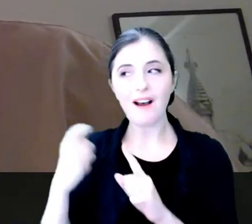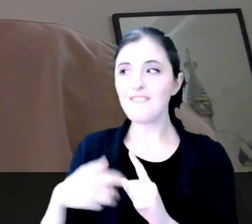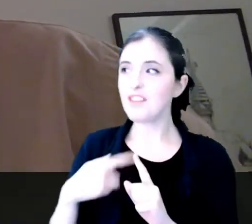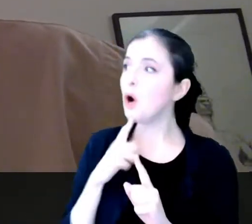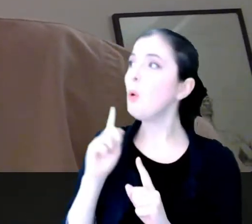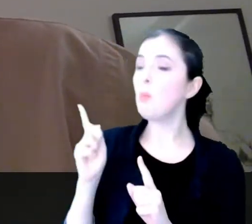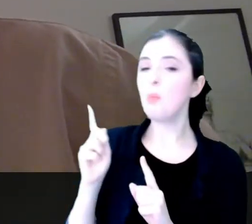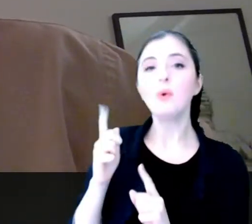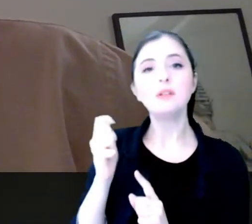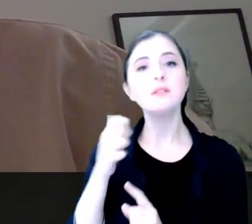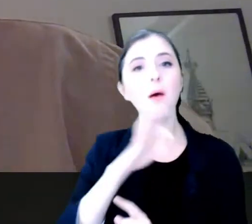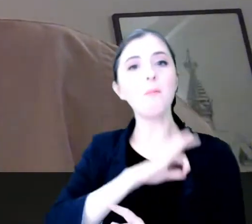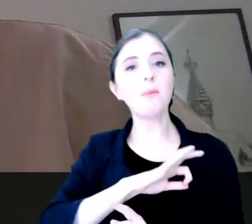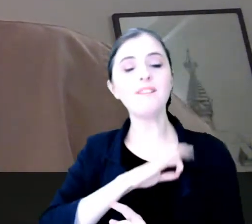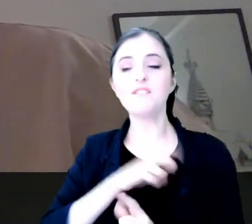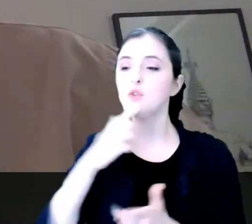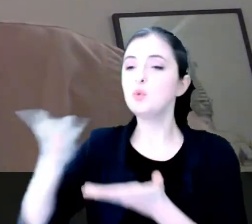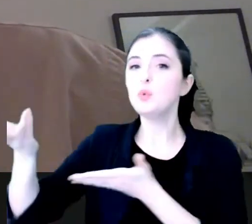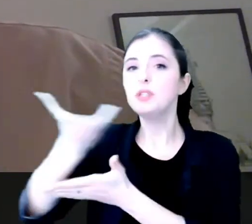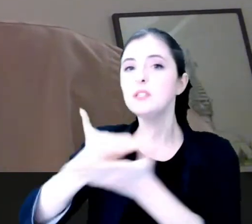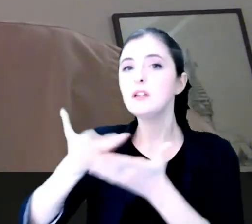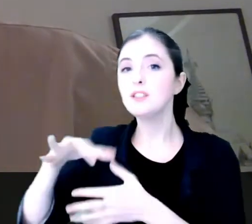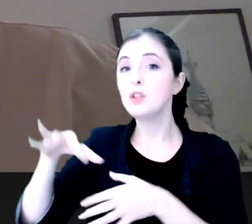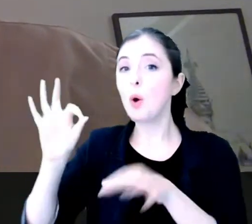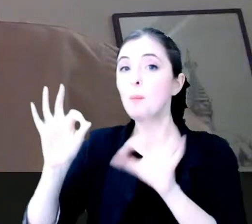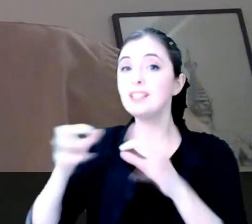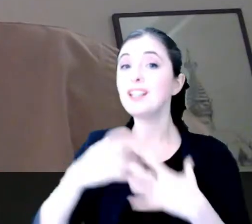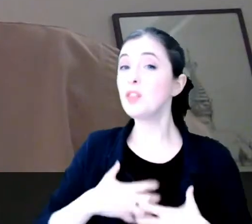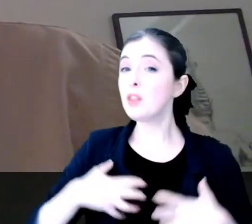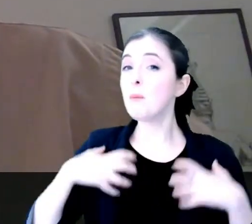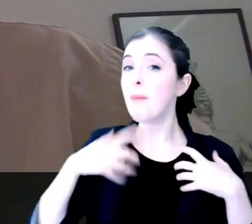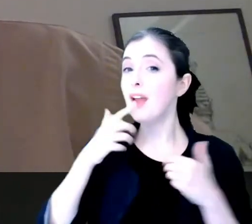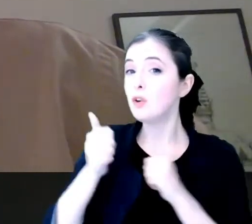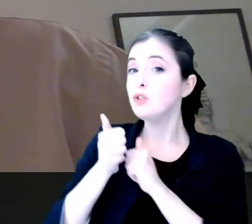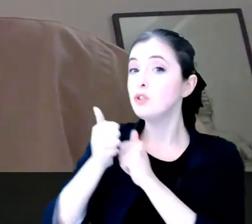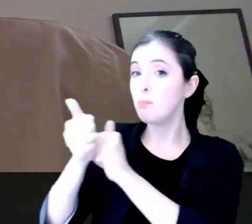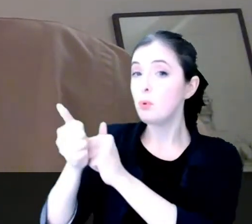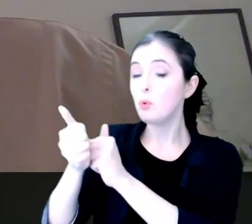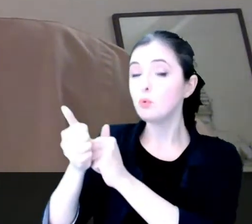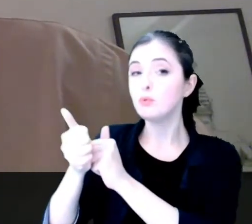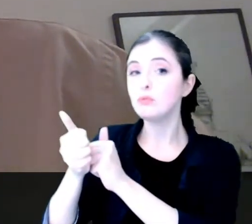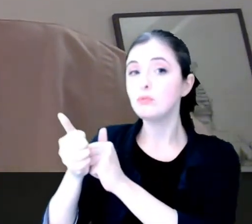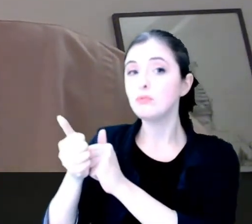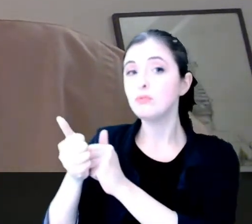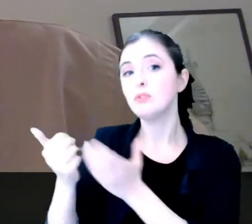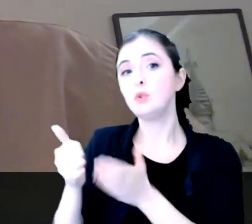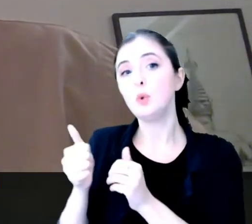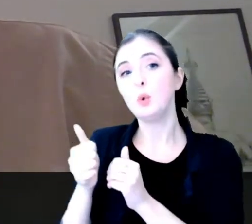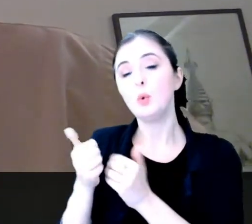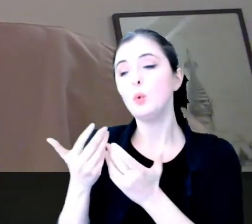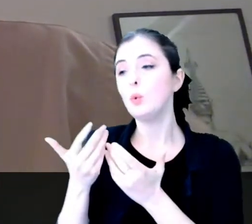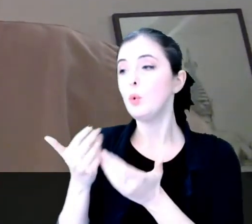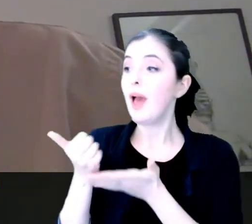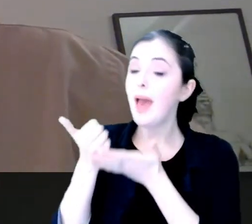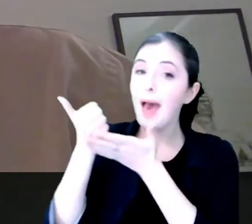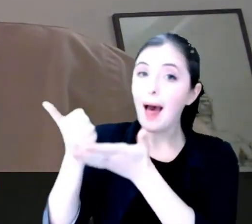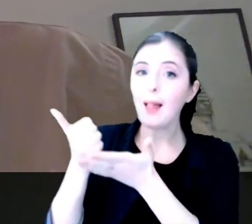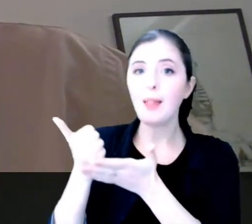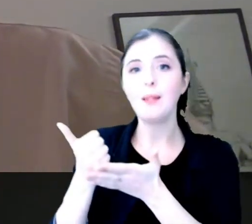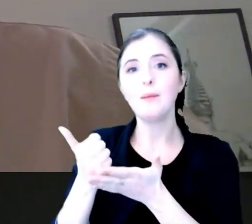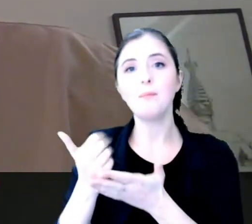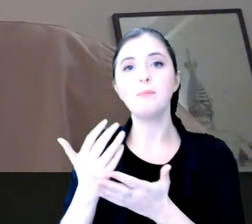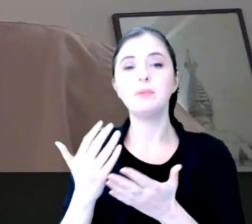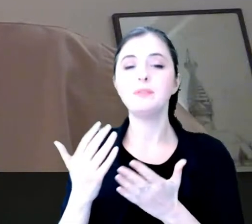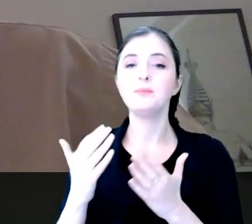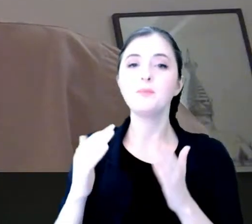discussing some of the options that the Mayor could support on that front to help help the homeless with the idle housing that we do